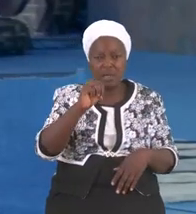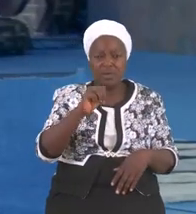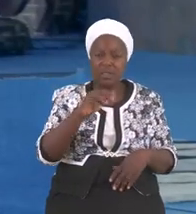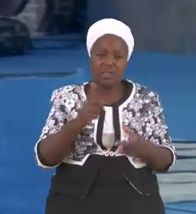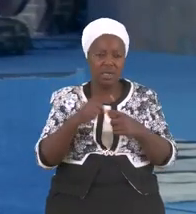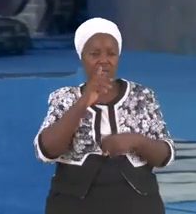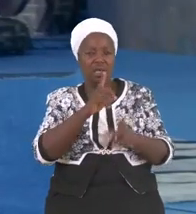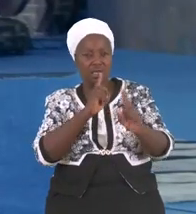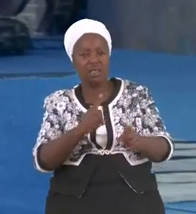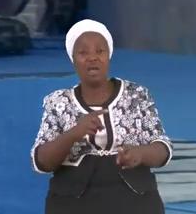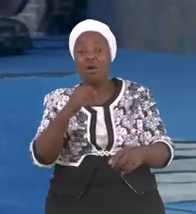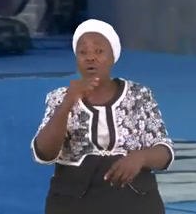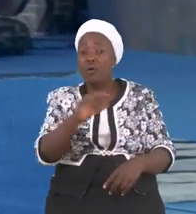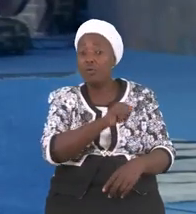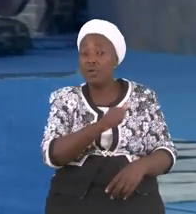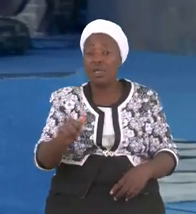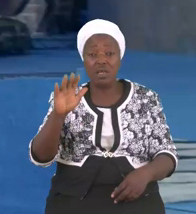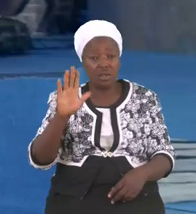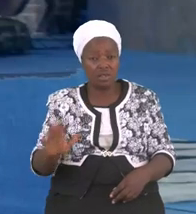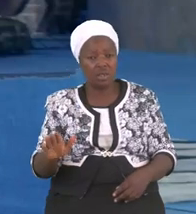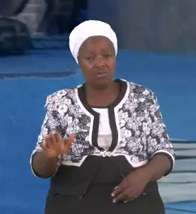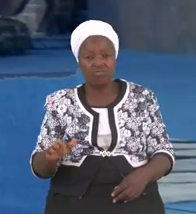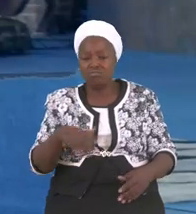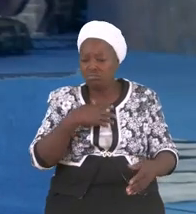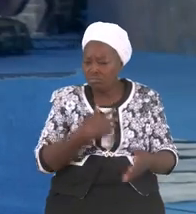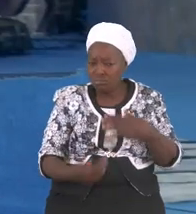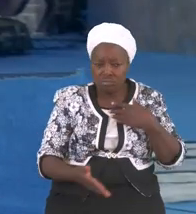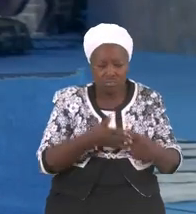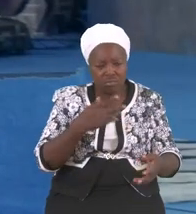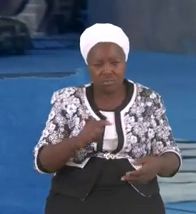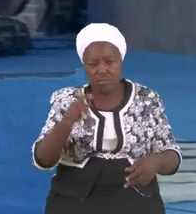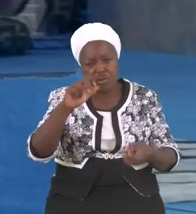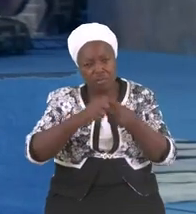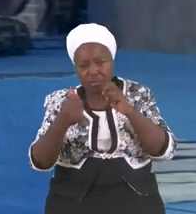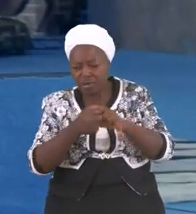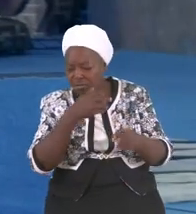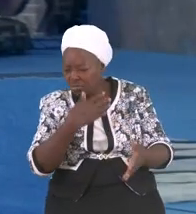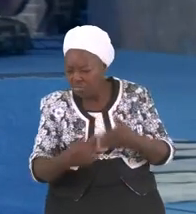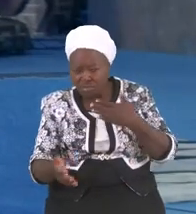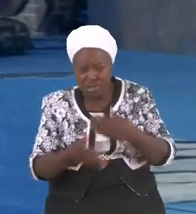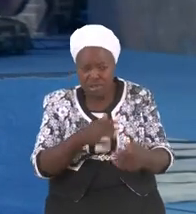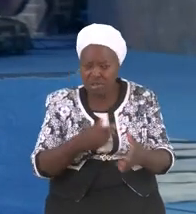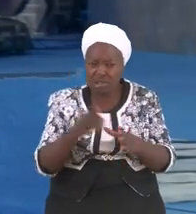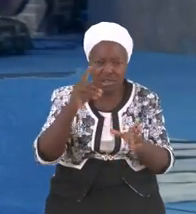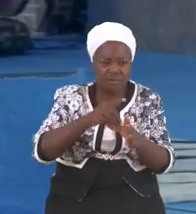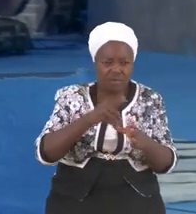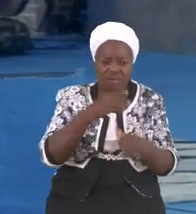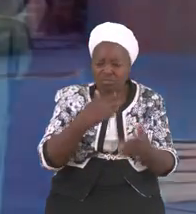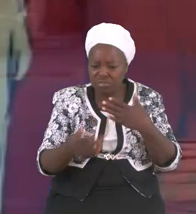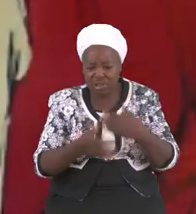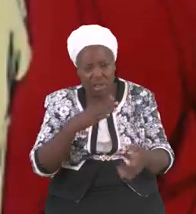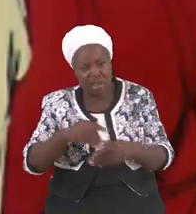child. Whatever problem, whatever deformity, and whatever disease you had, from